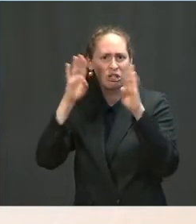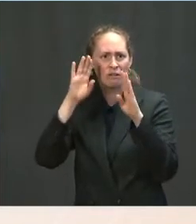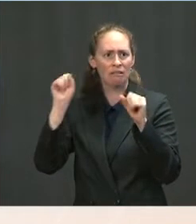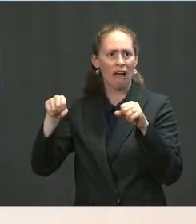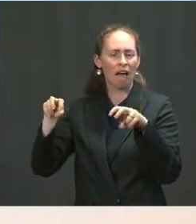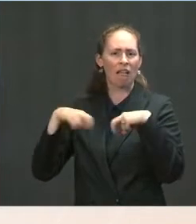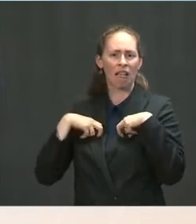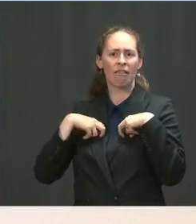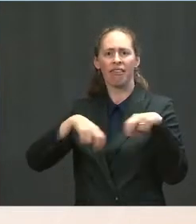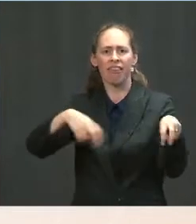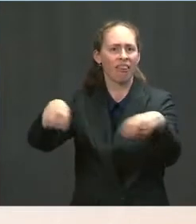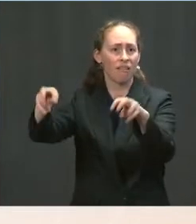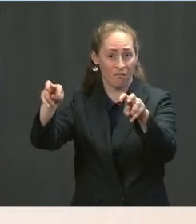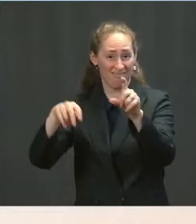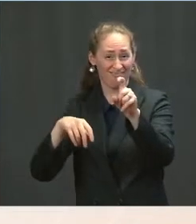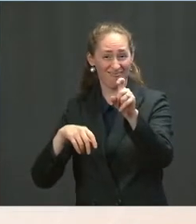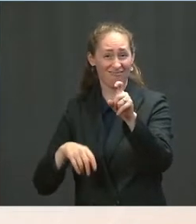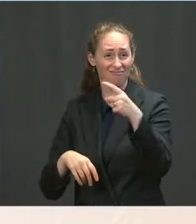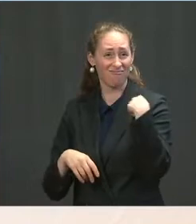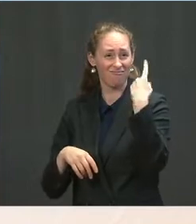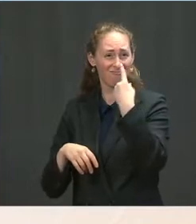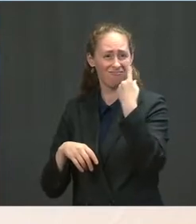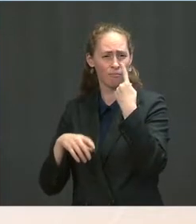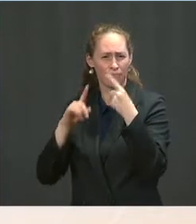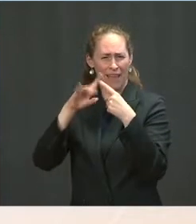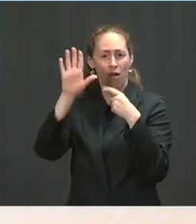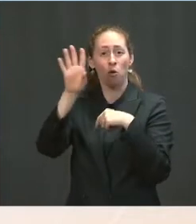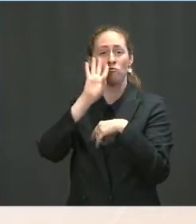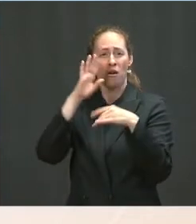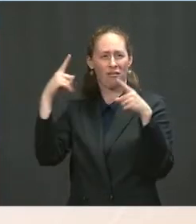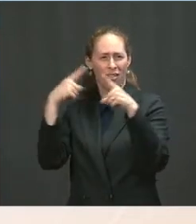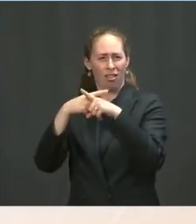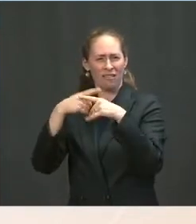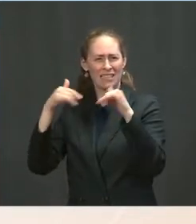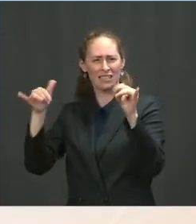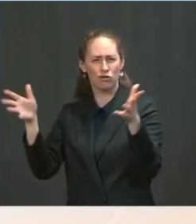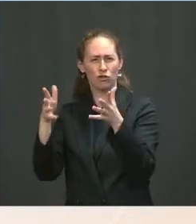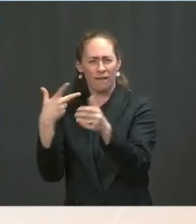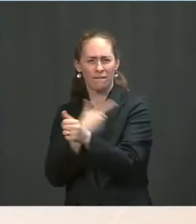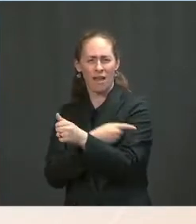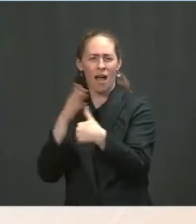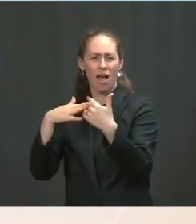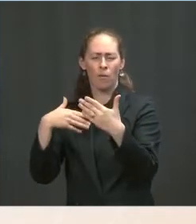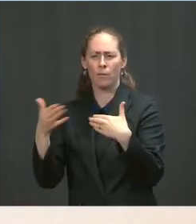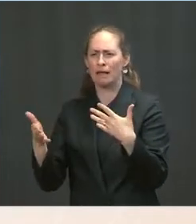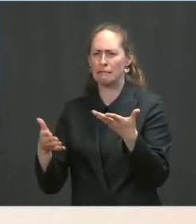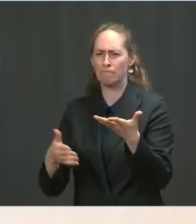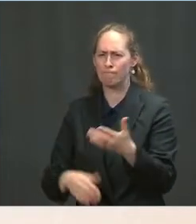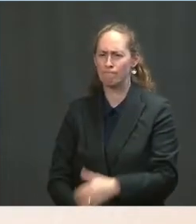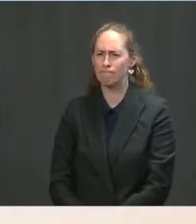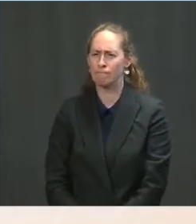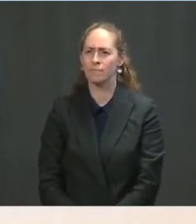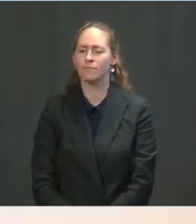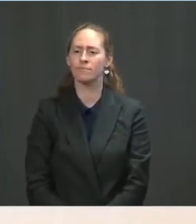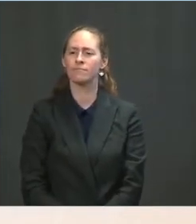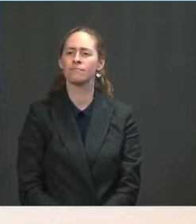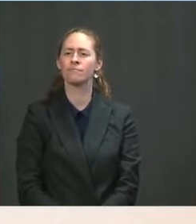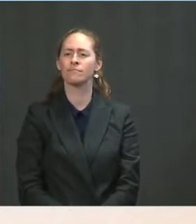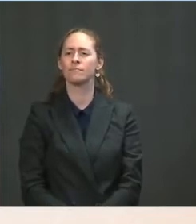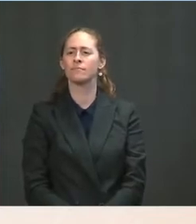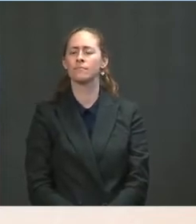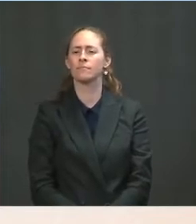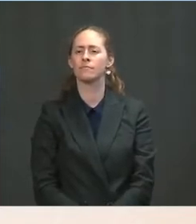efforts to say vaccination is the answer, vaccination is the solution? Well, I just talked about what we've seen the last couple of days, the rise in numbers of people